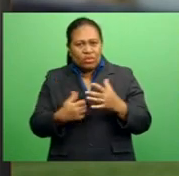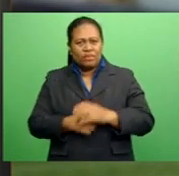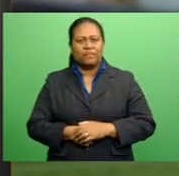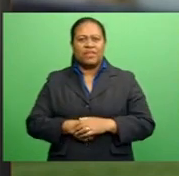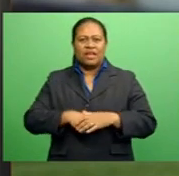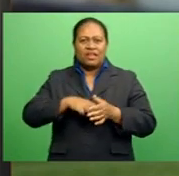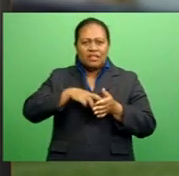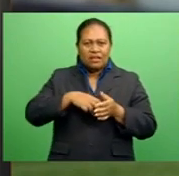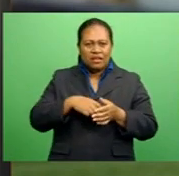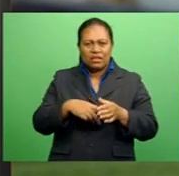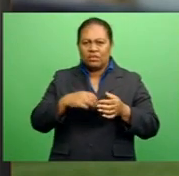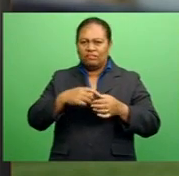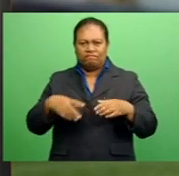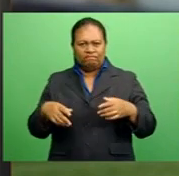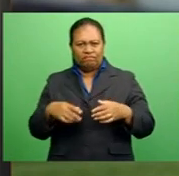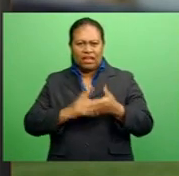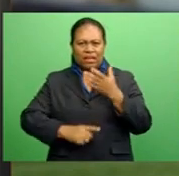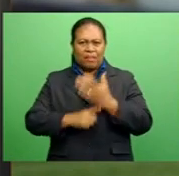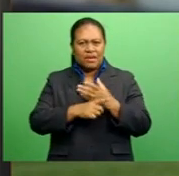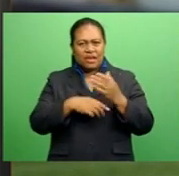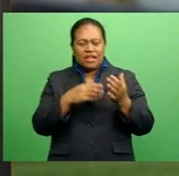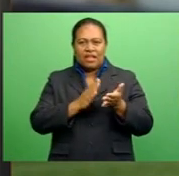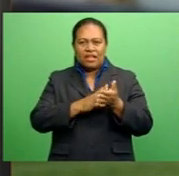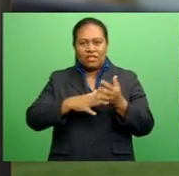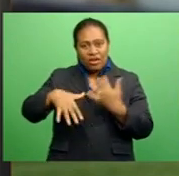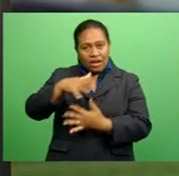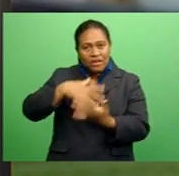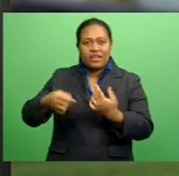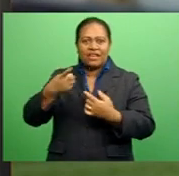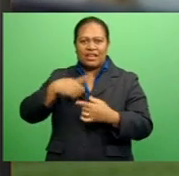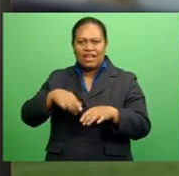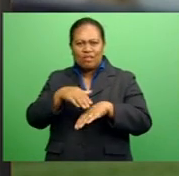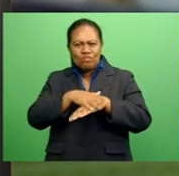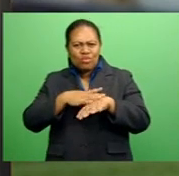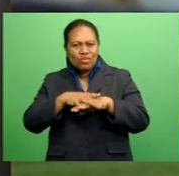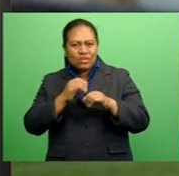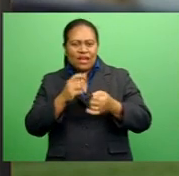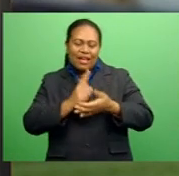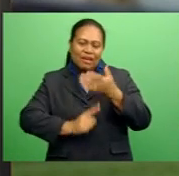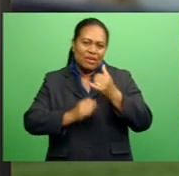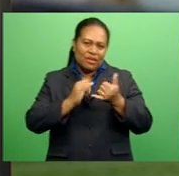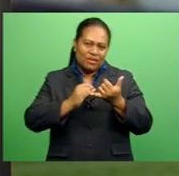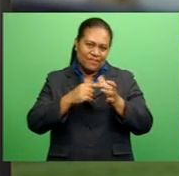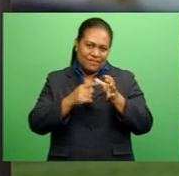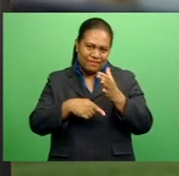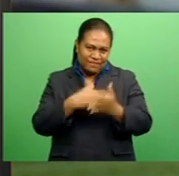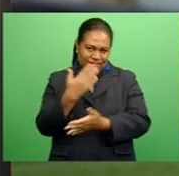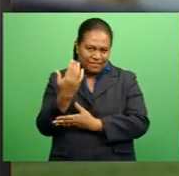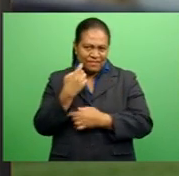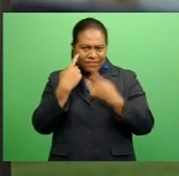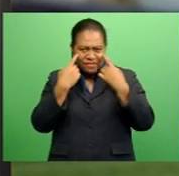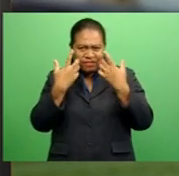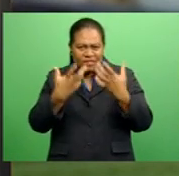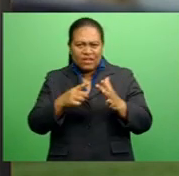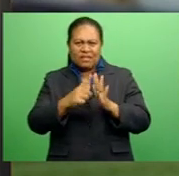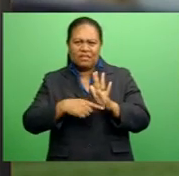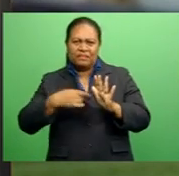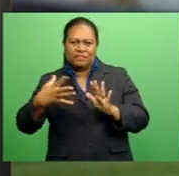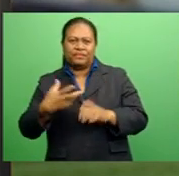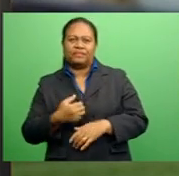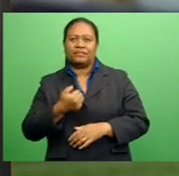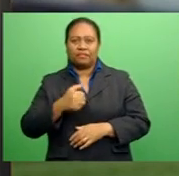Rugby match between the Hurricanes and Blues on Saturday. Many deemed the conversion by Jody Barrett for the Canes in the 63rd